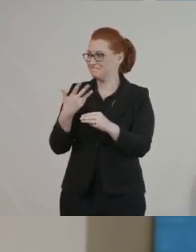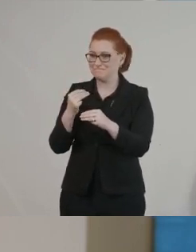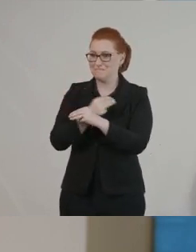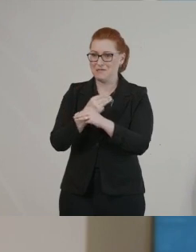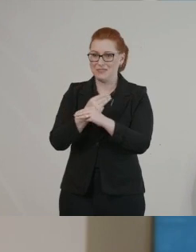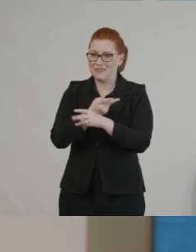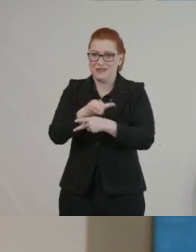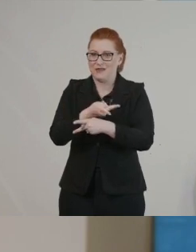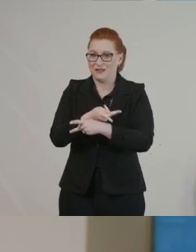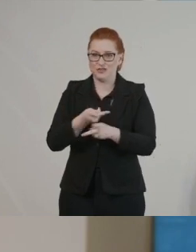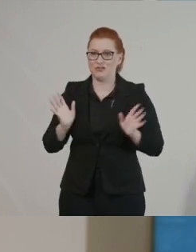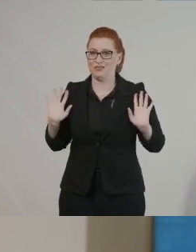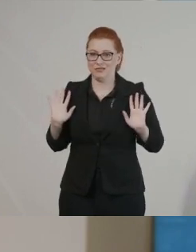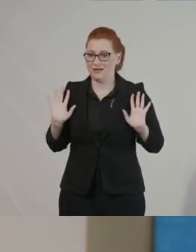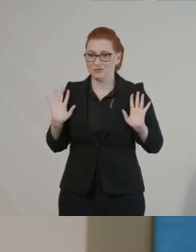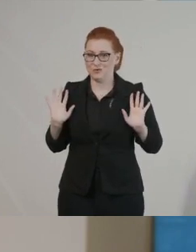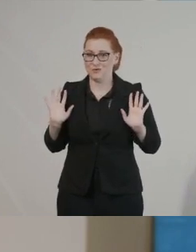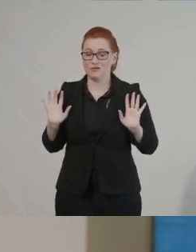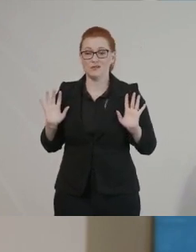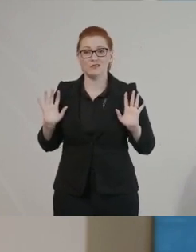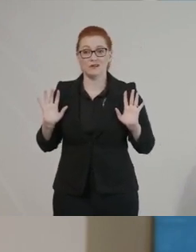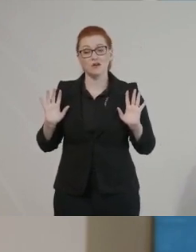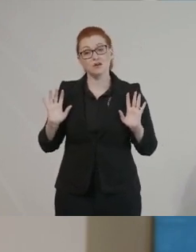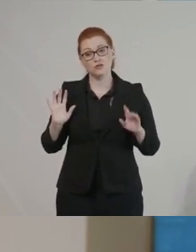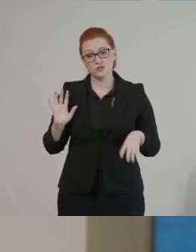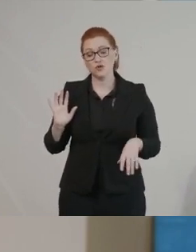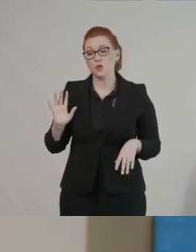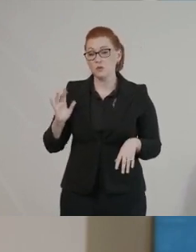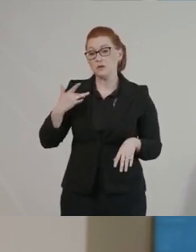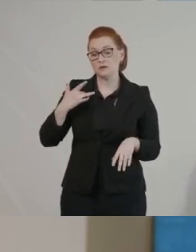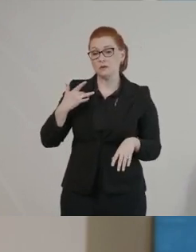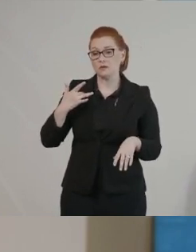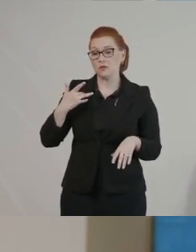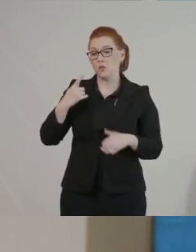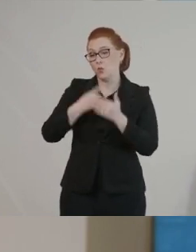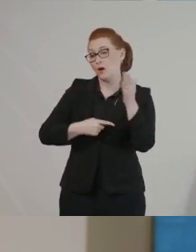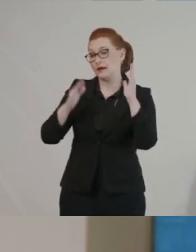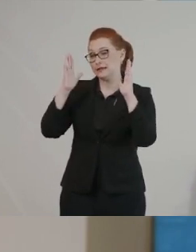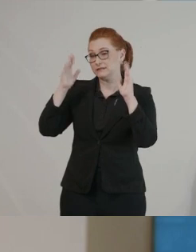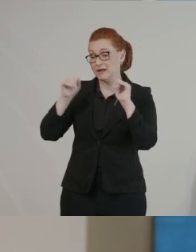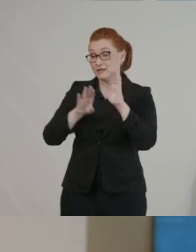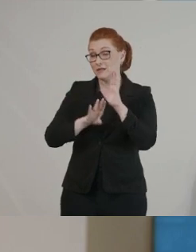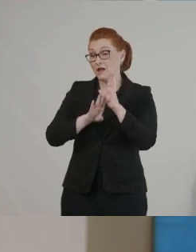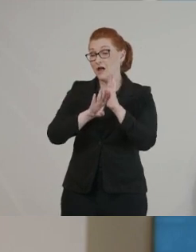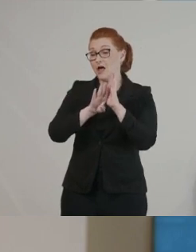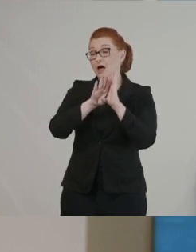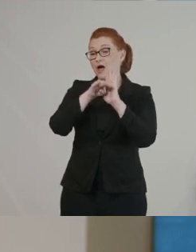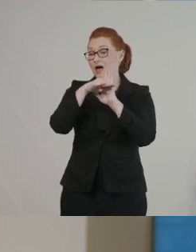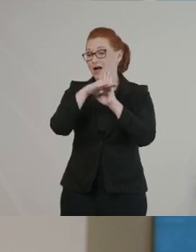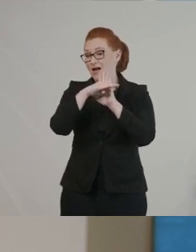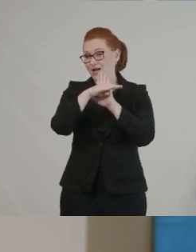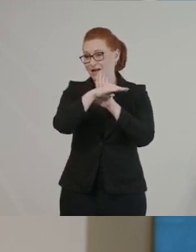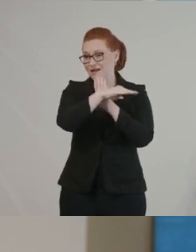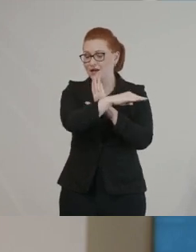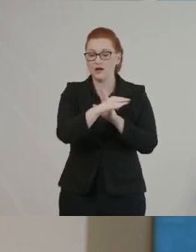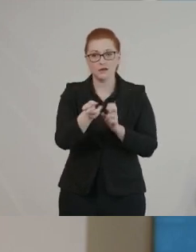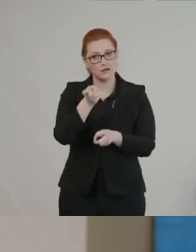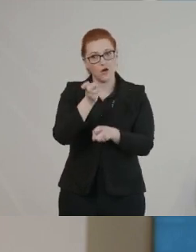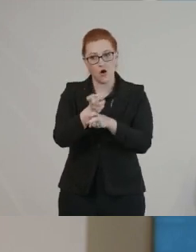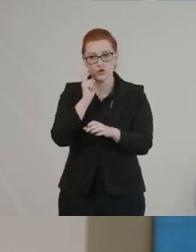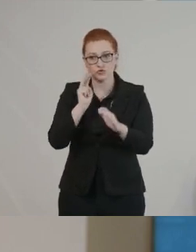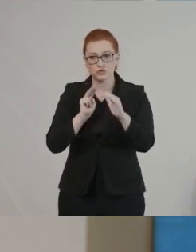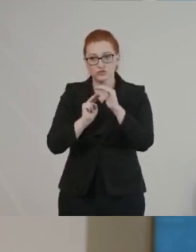calculation. And so likely plateau as we continue to go, but it's very hard to determine what's going to happen if you have